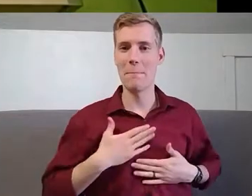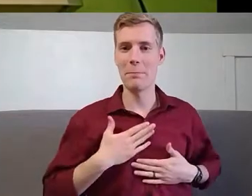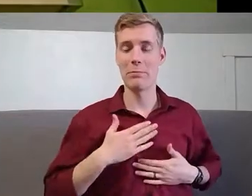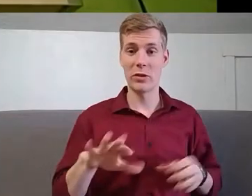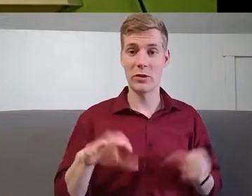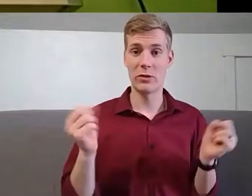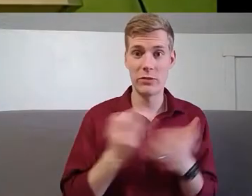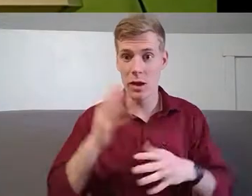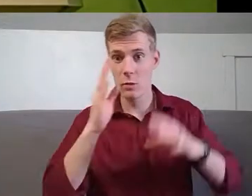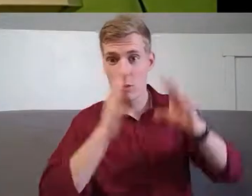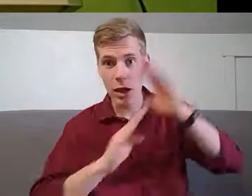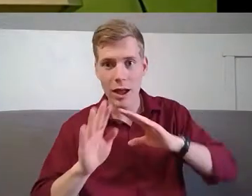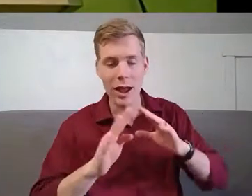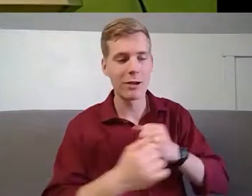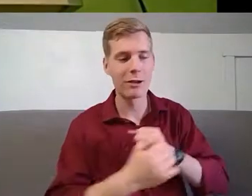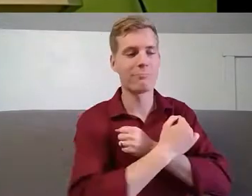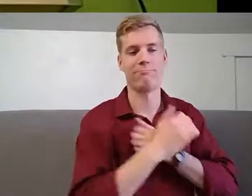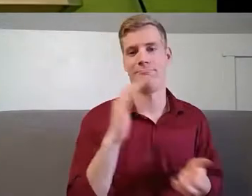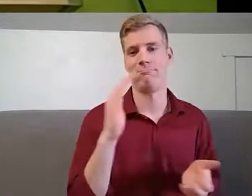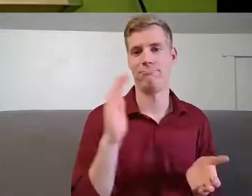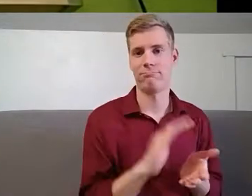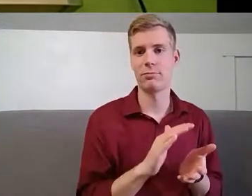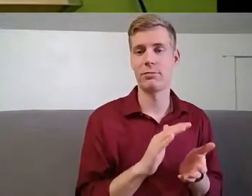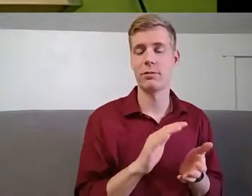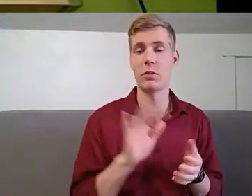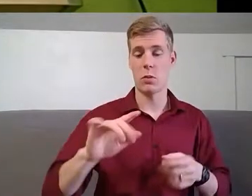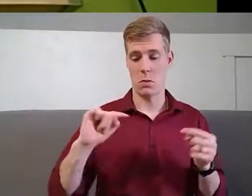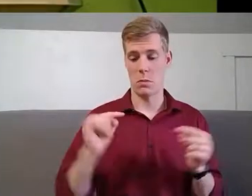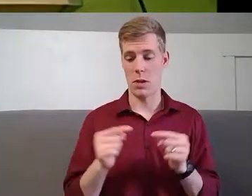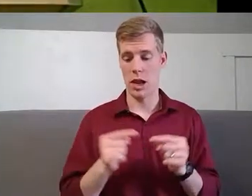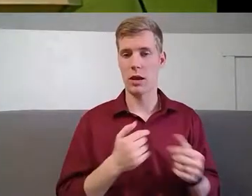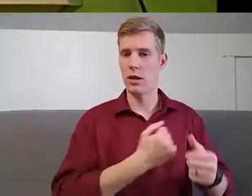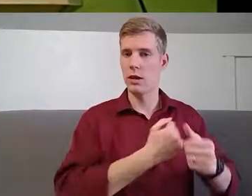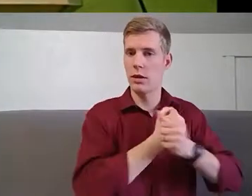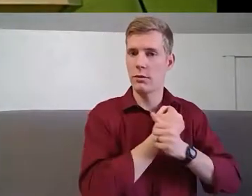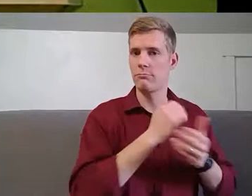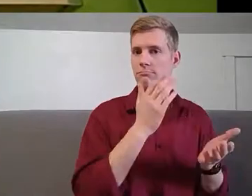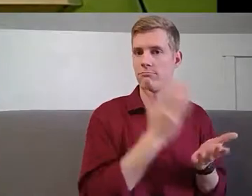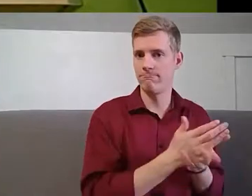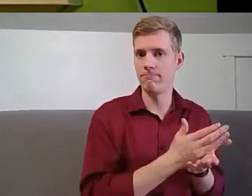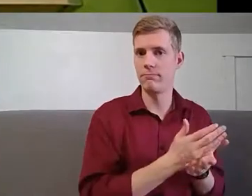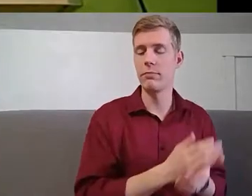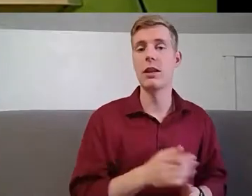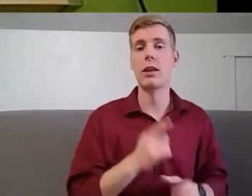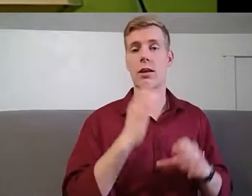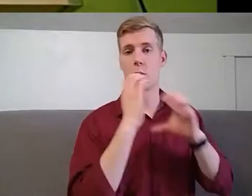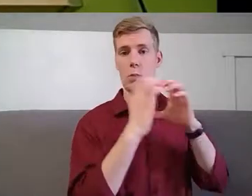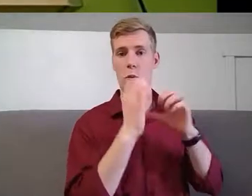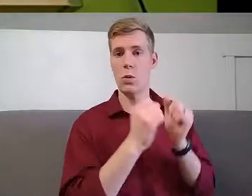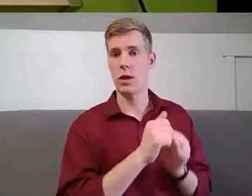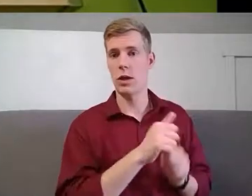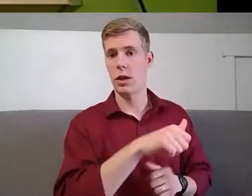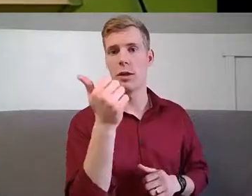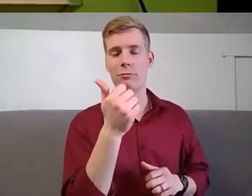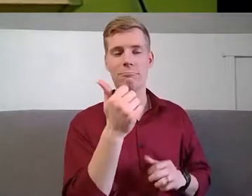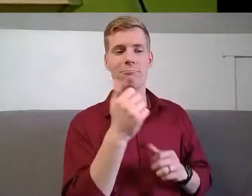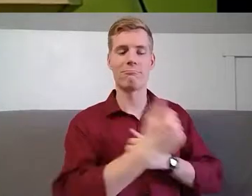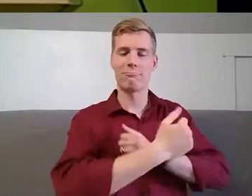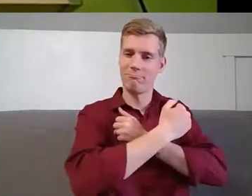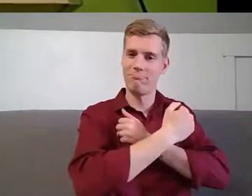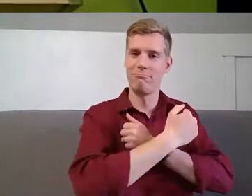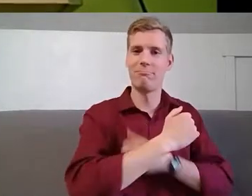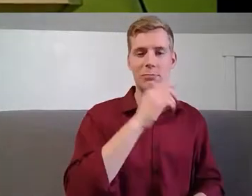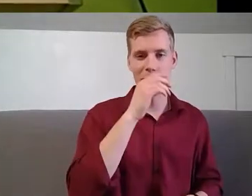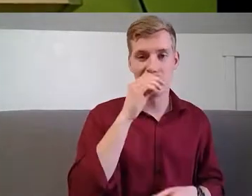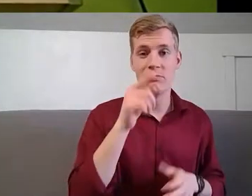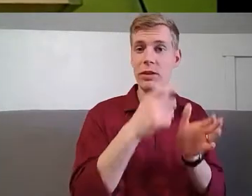fears. Hugs may help reduce your pain, and hugs help you communicate with others. This is a article